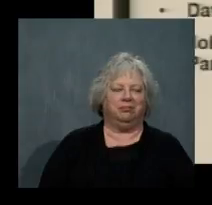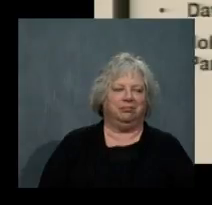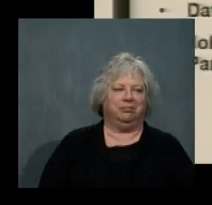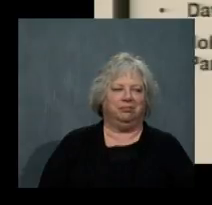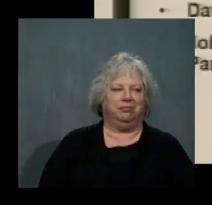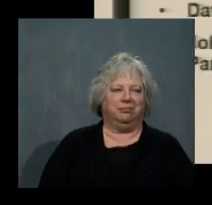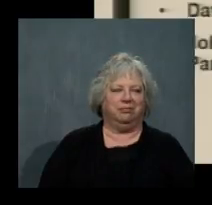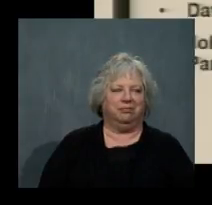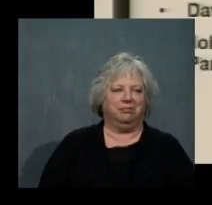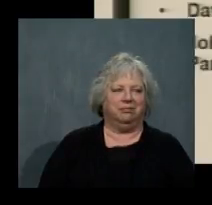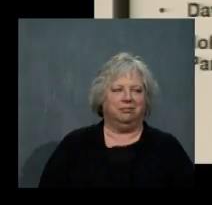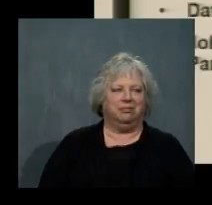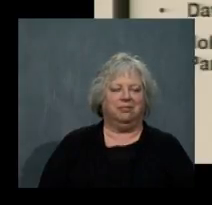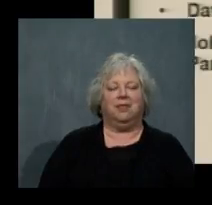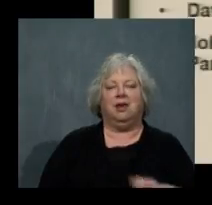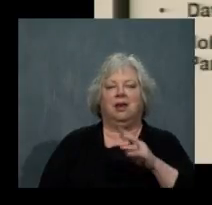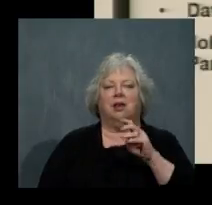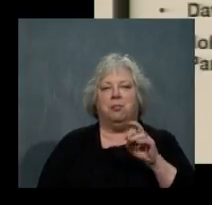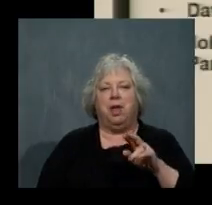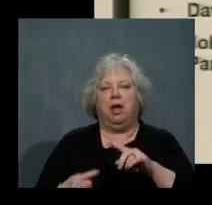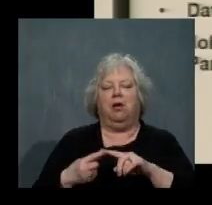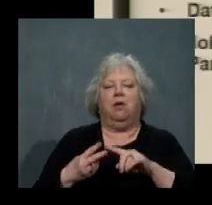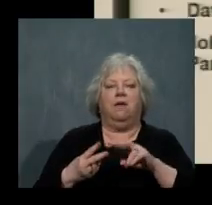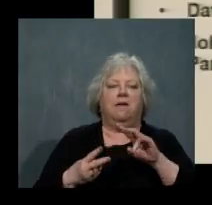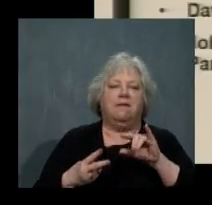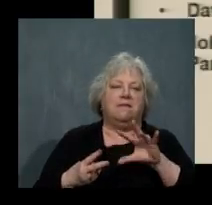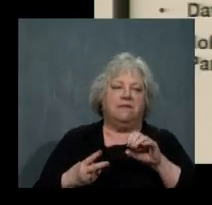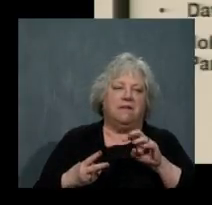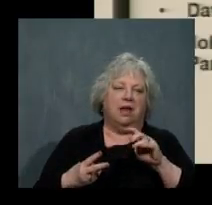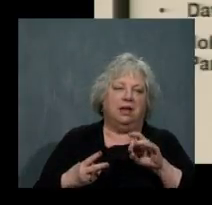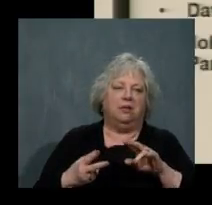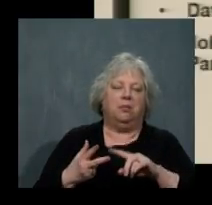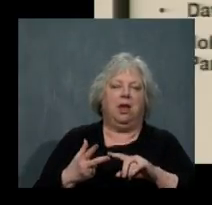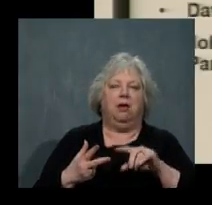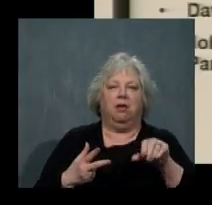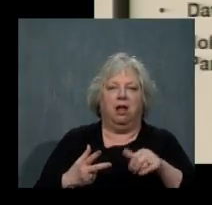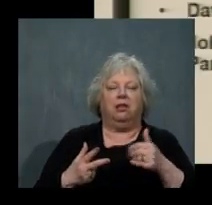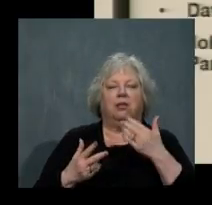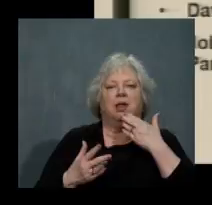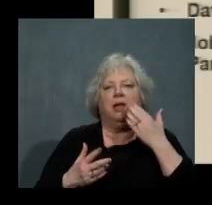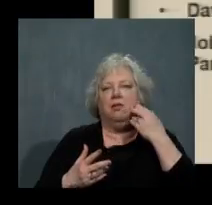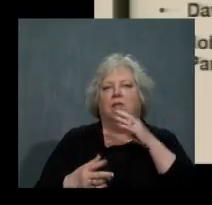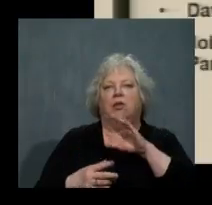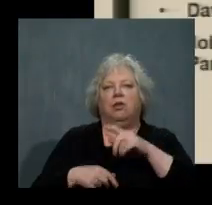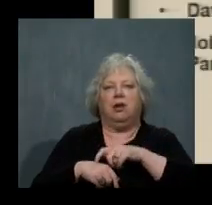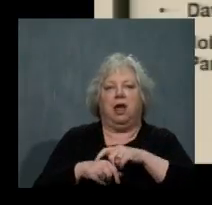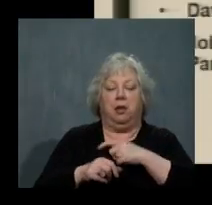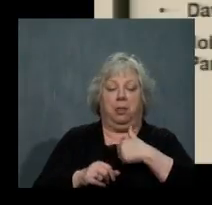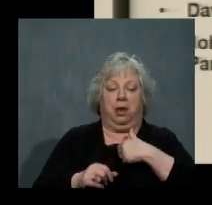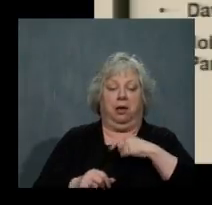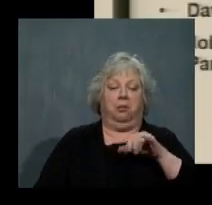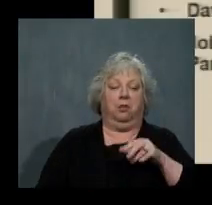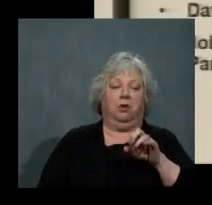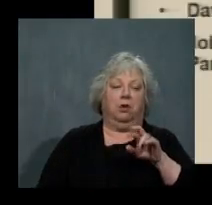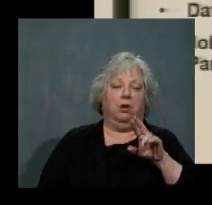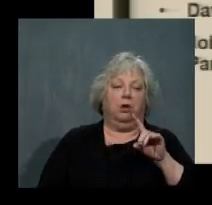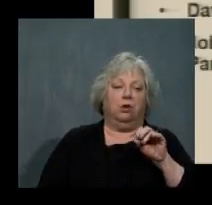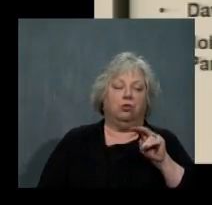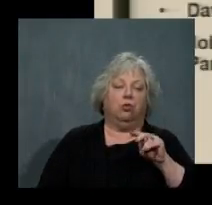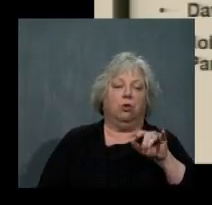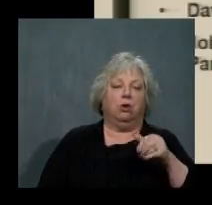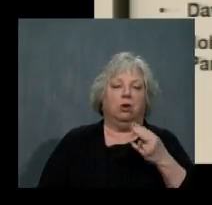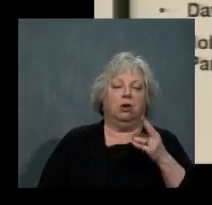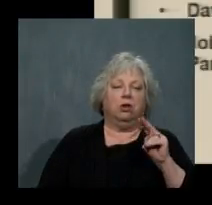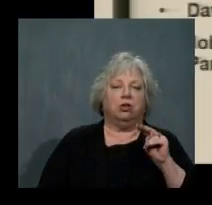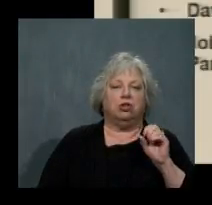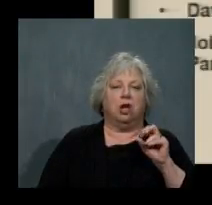The mayor, vice mayor, members of the board, thank you all for your time. My name is Jordan Johnson. Some people refer to me as an arrow